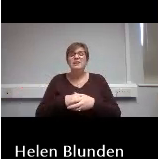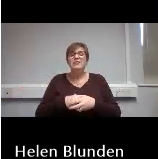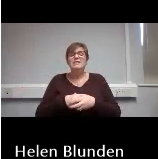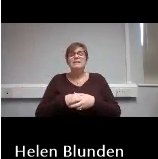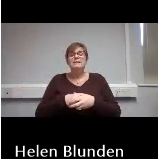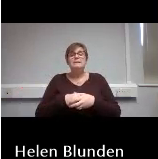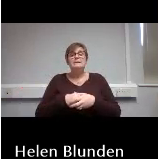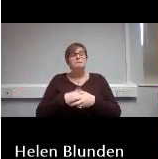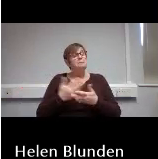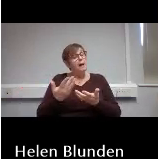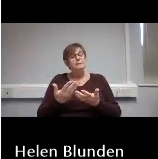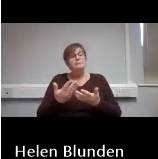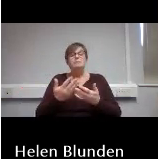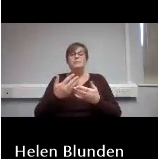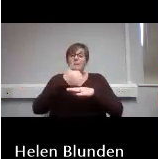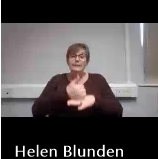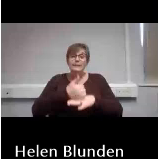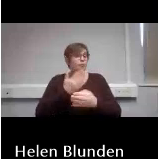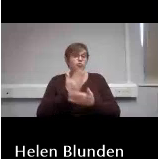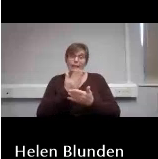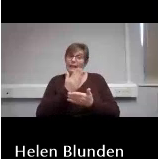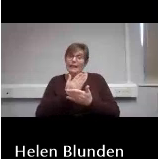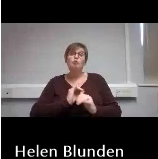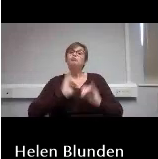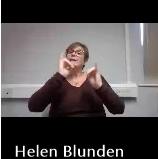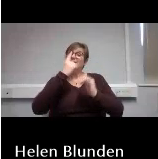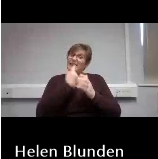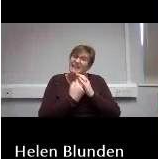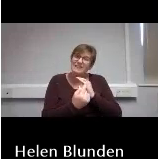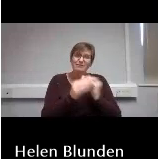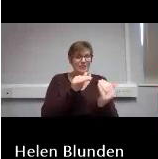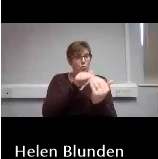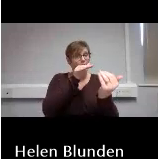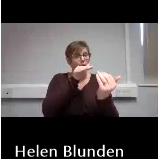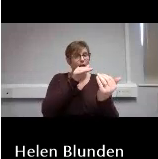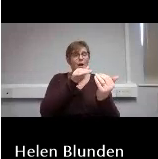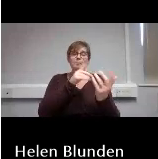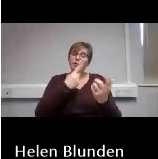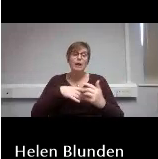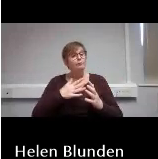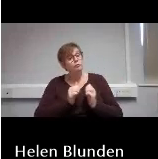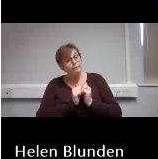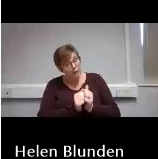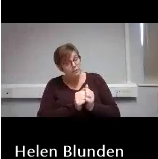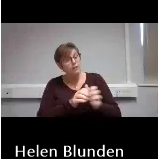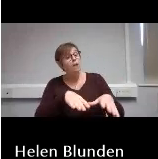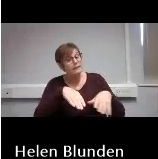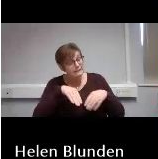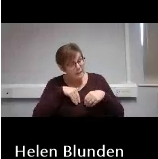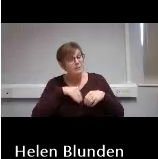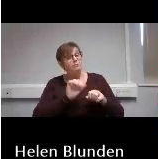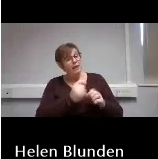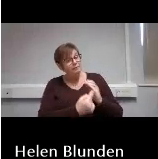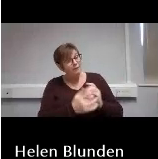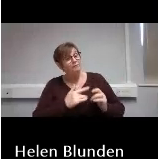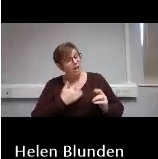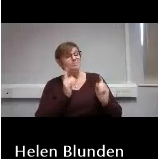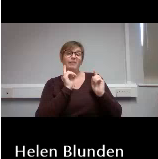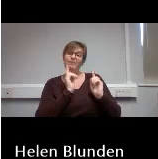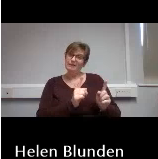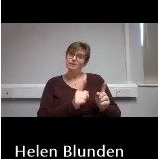the basis is that, you know, it's very individual, and it's that validation and that accepting of what the individual is feeling is